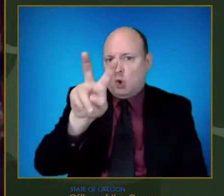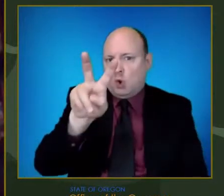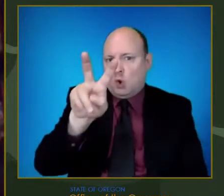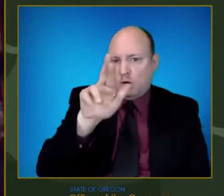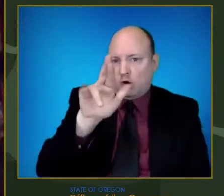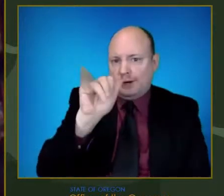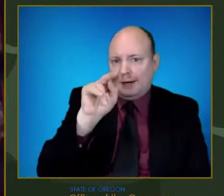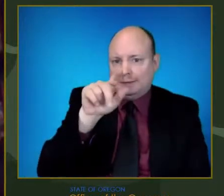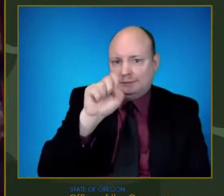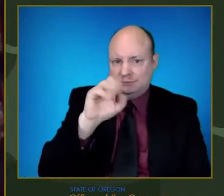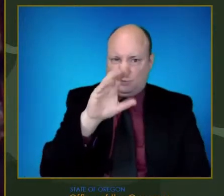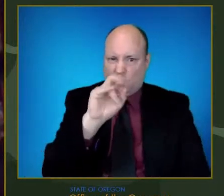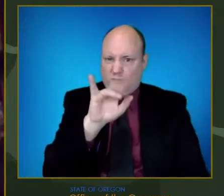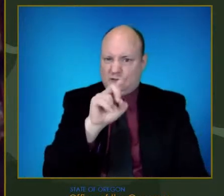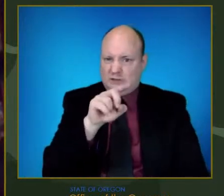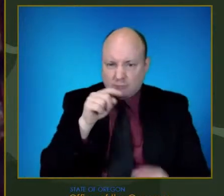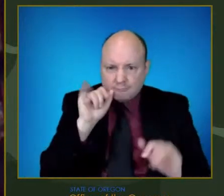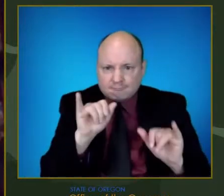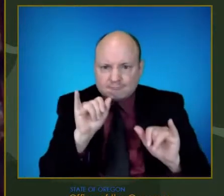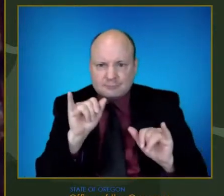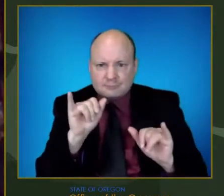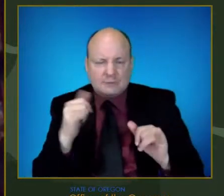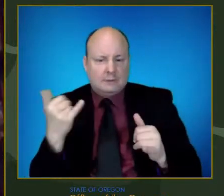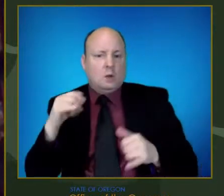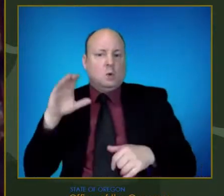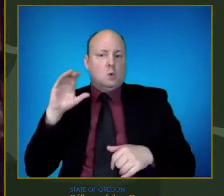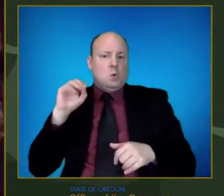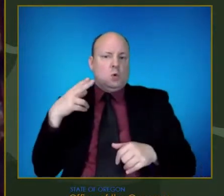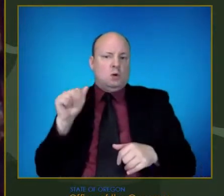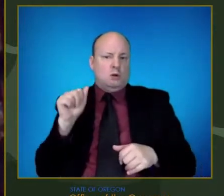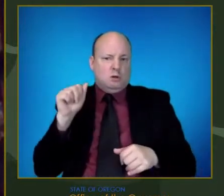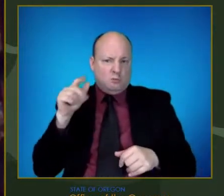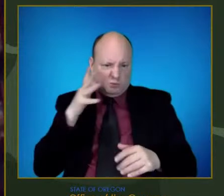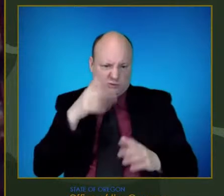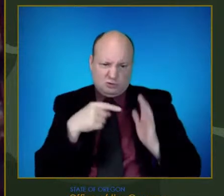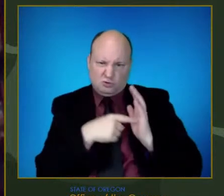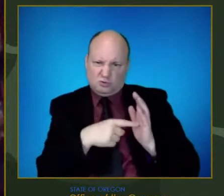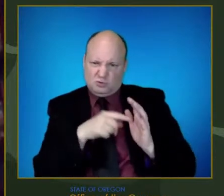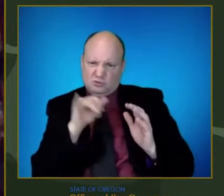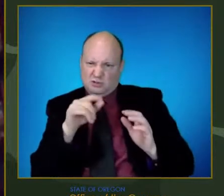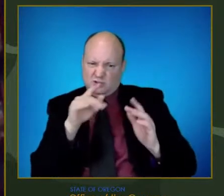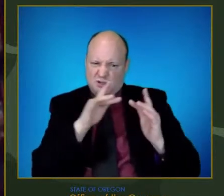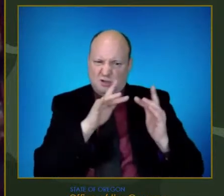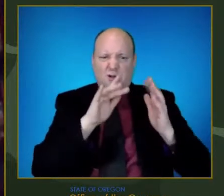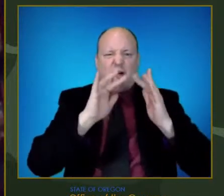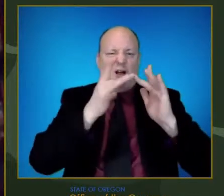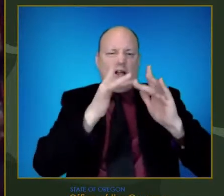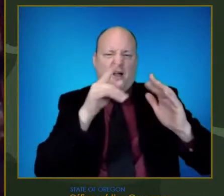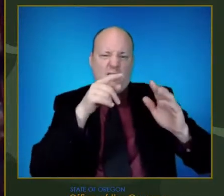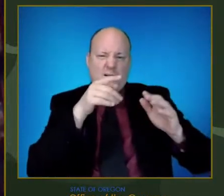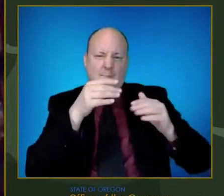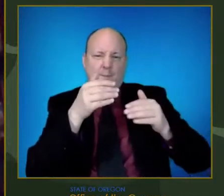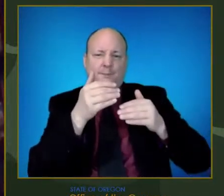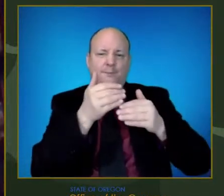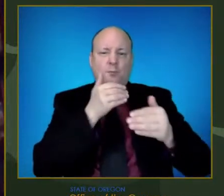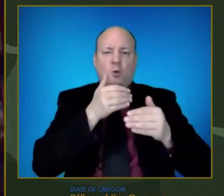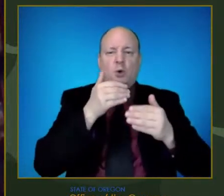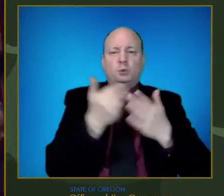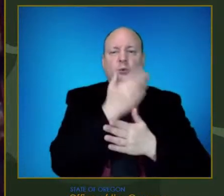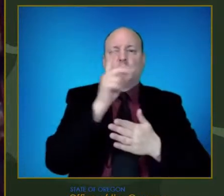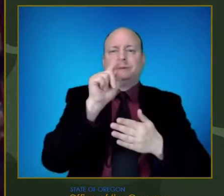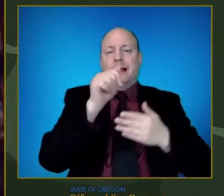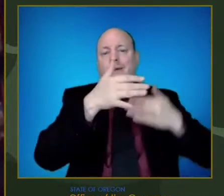Oregon, OHA will begin updating its variant of concern counts using this GISAID data. This will allow for